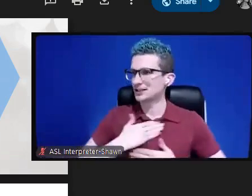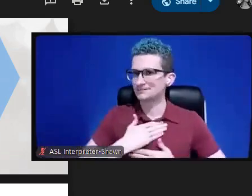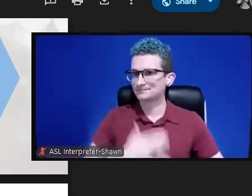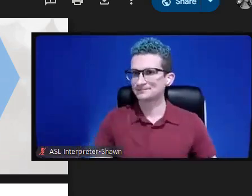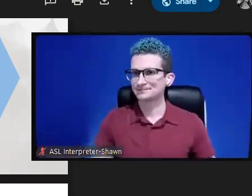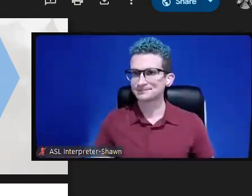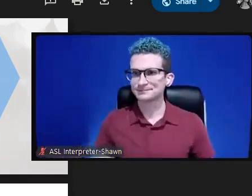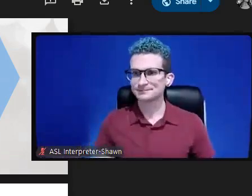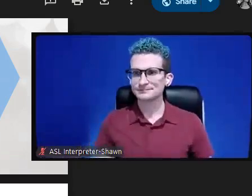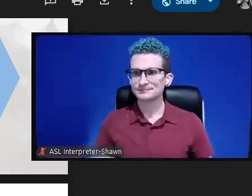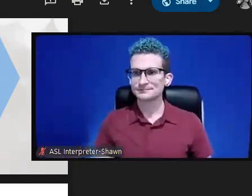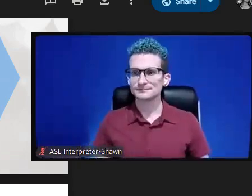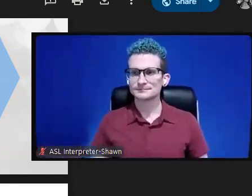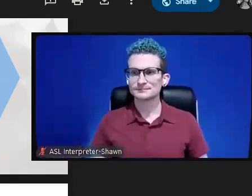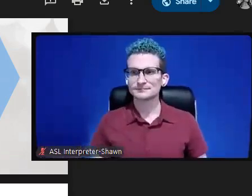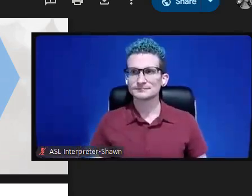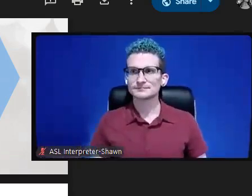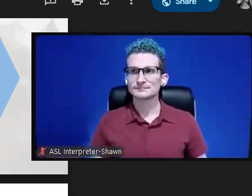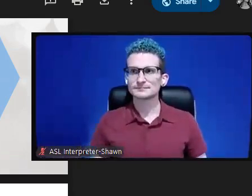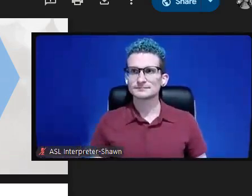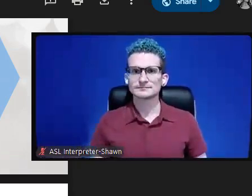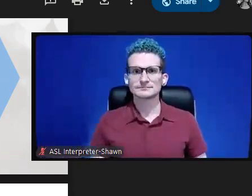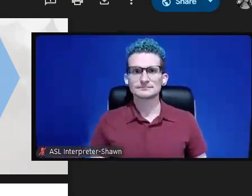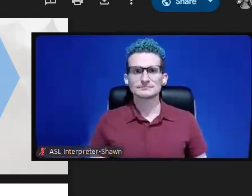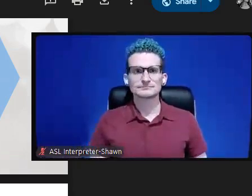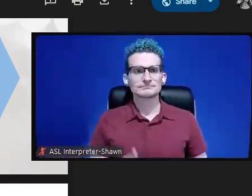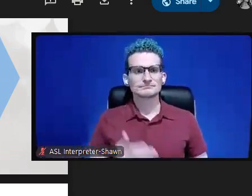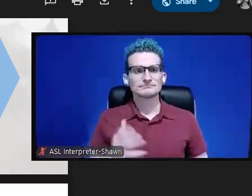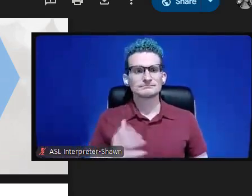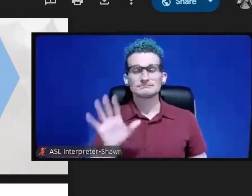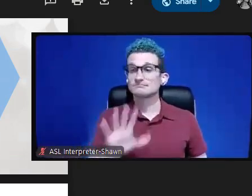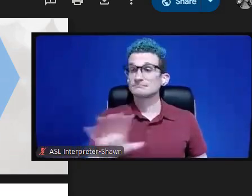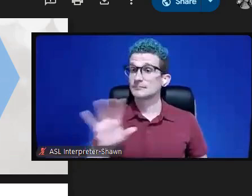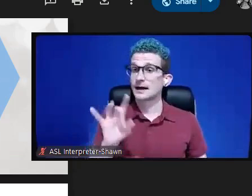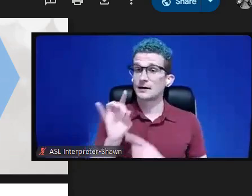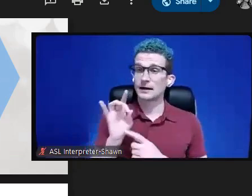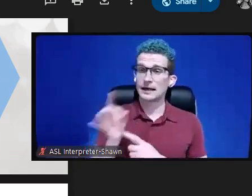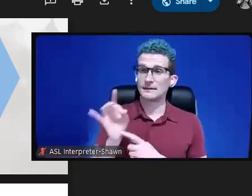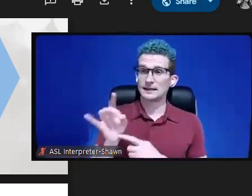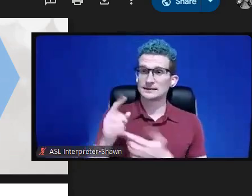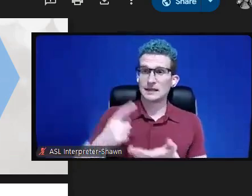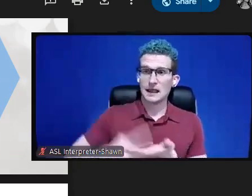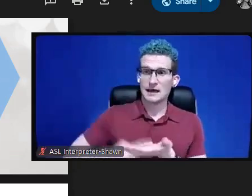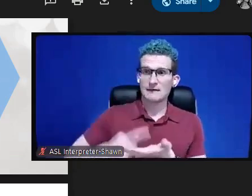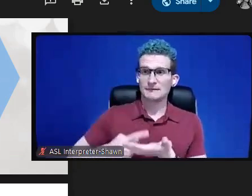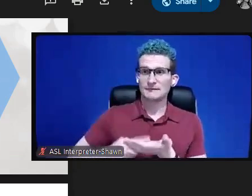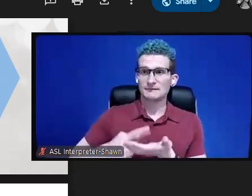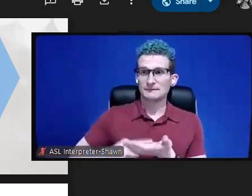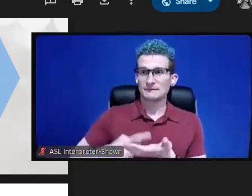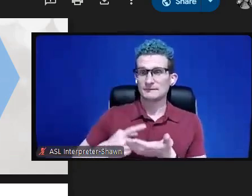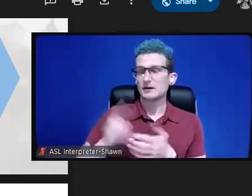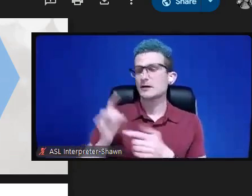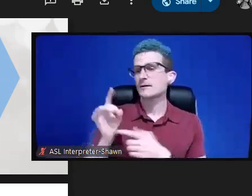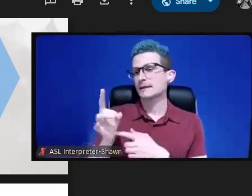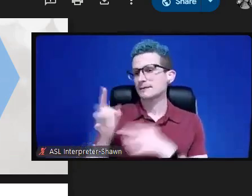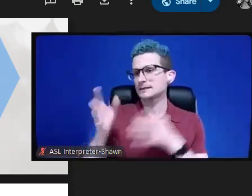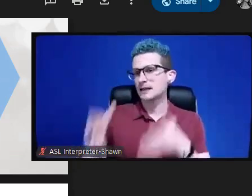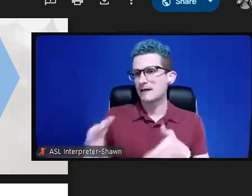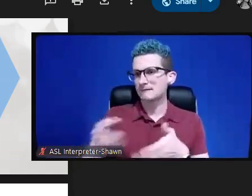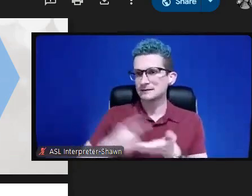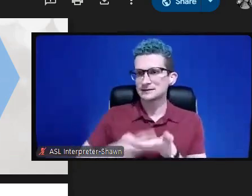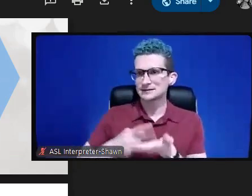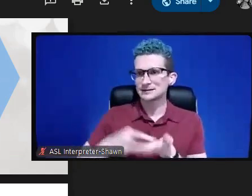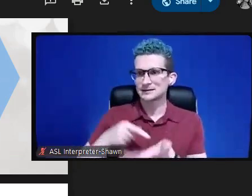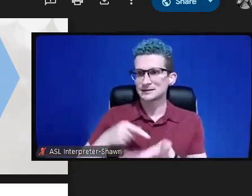We got about 8 minutes left in discussion of this subject. Anyone else have anything else before I move